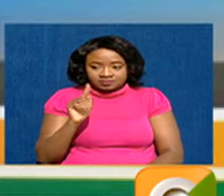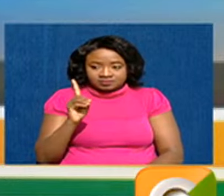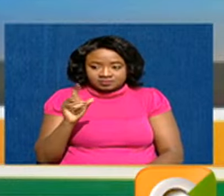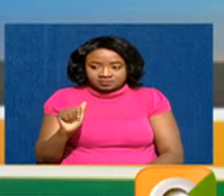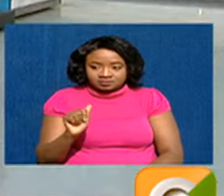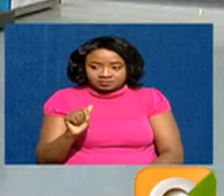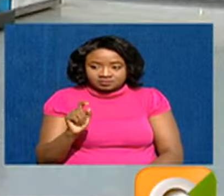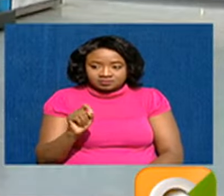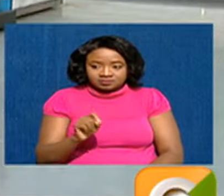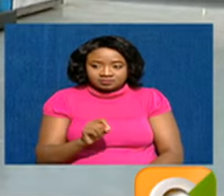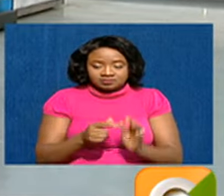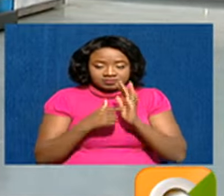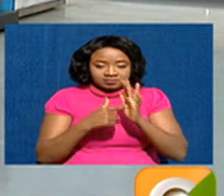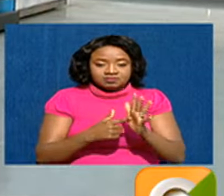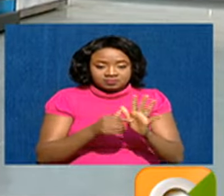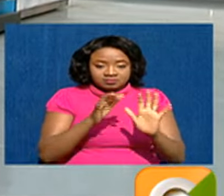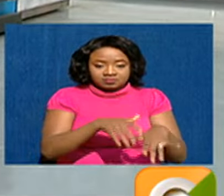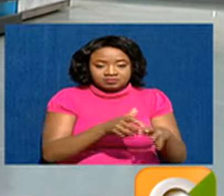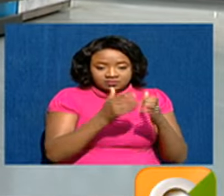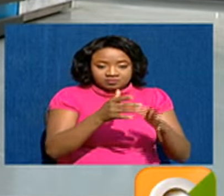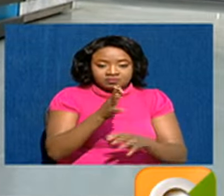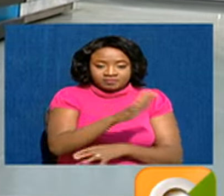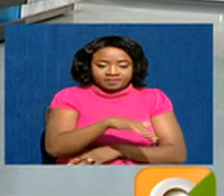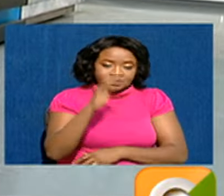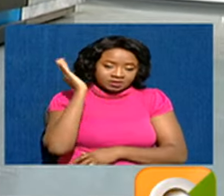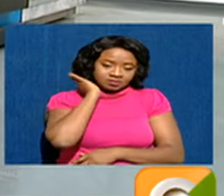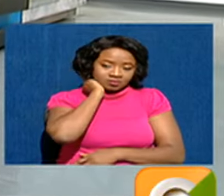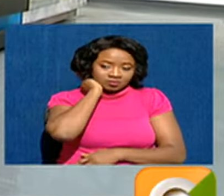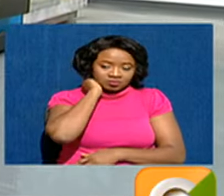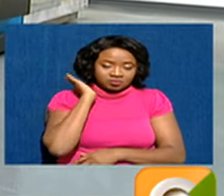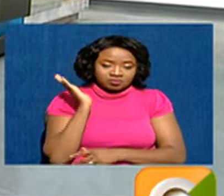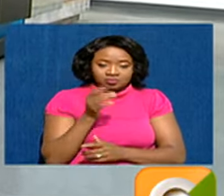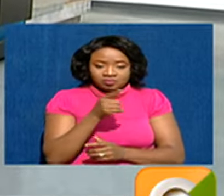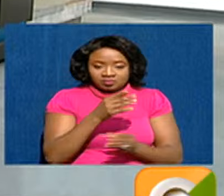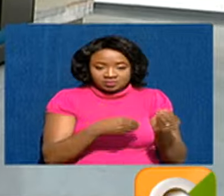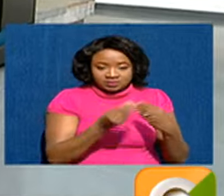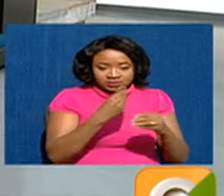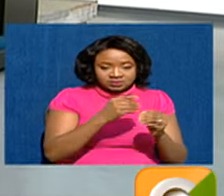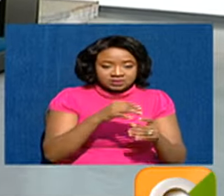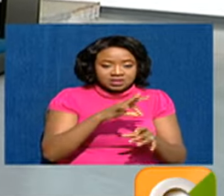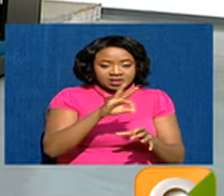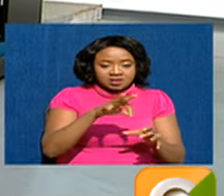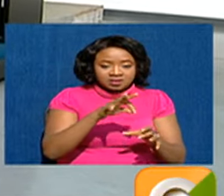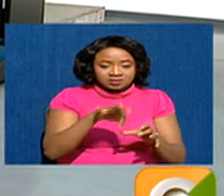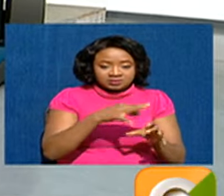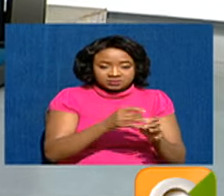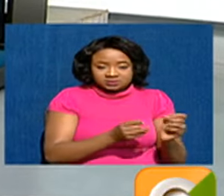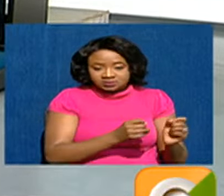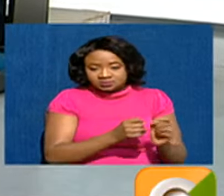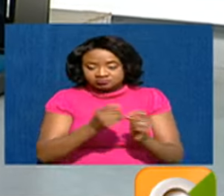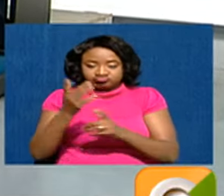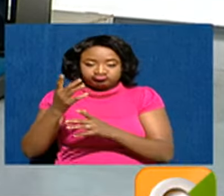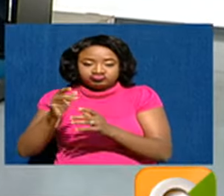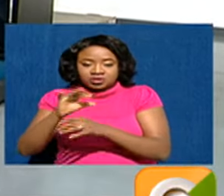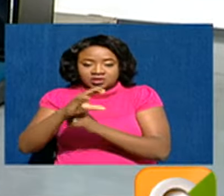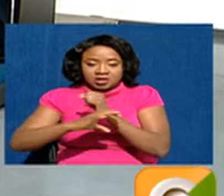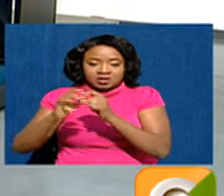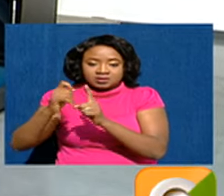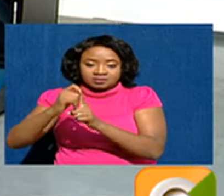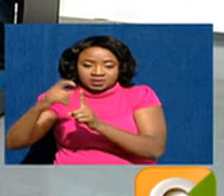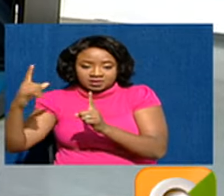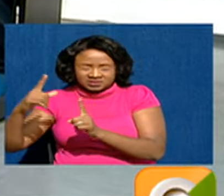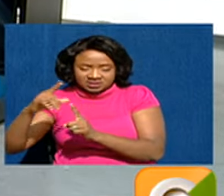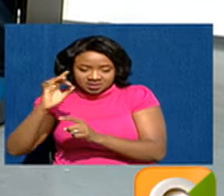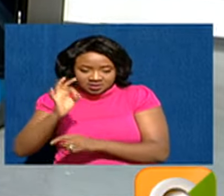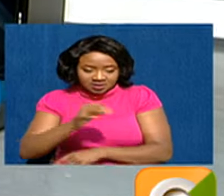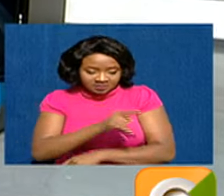in, let's say, Moranga Gatora. He sells tea in Pakistan. If he was alone, he wouldn't be